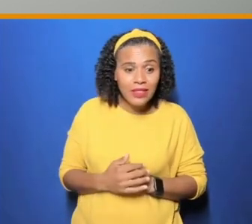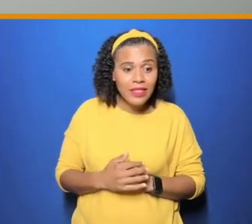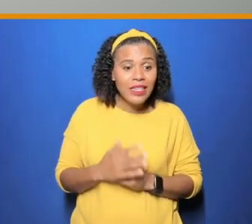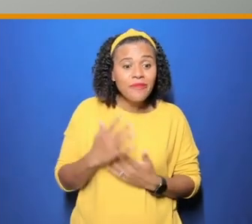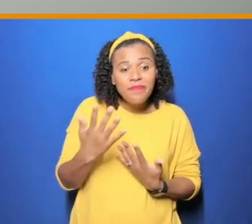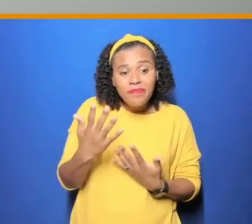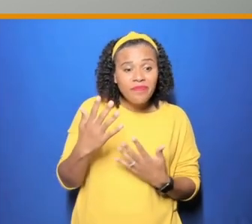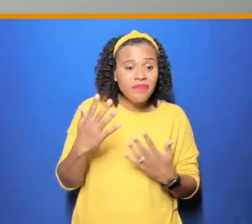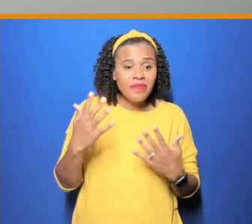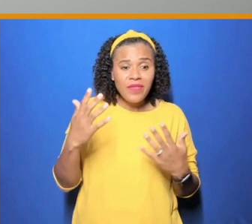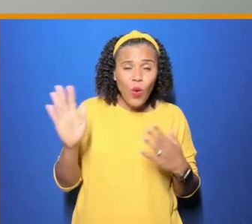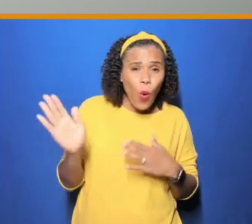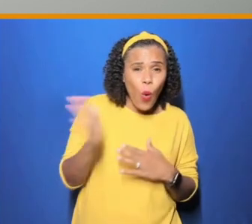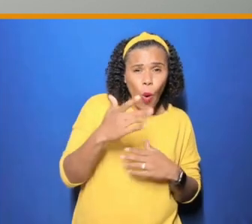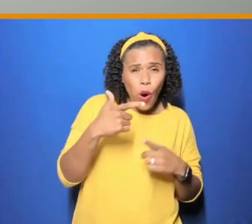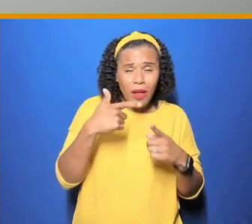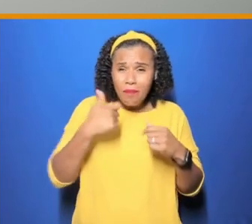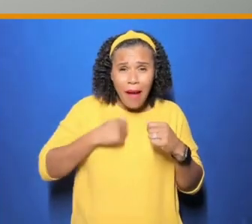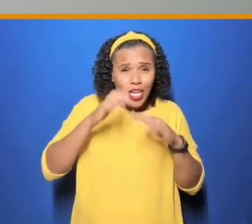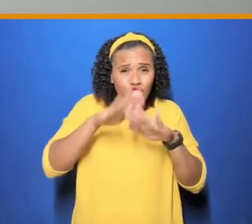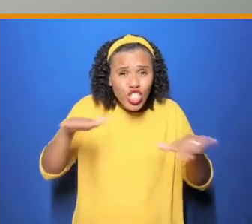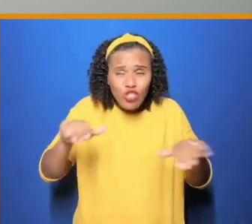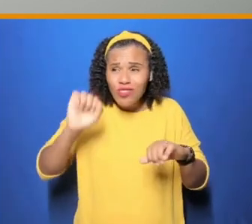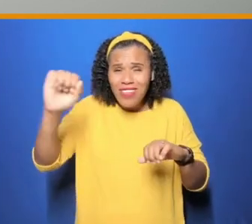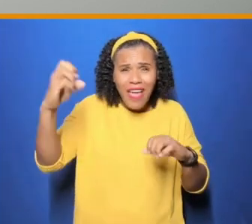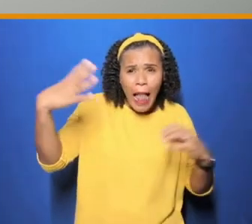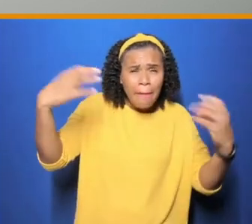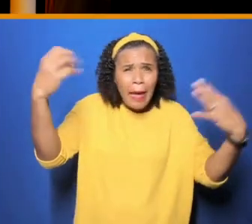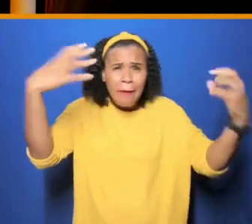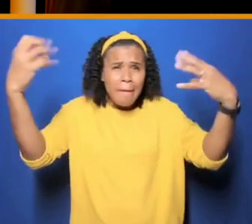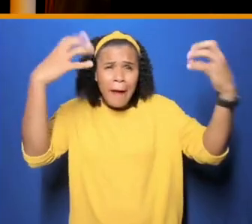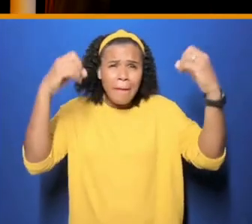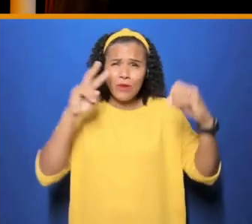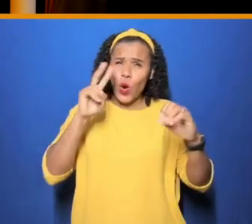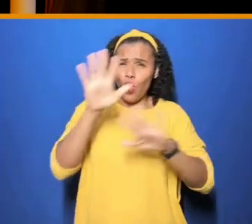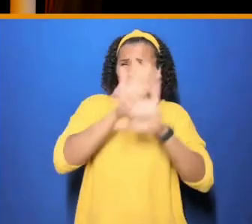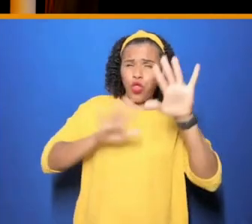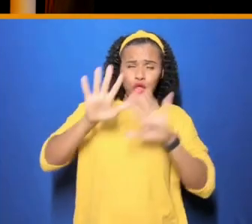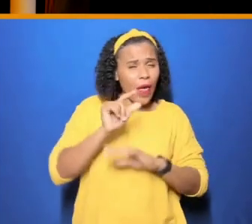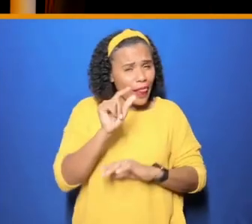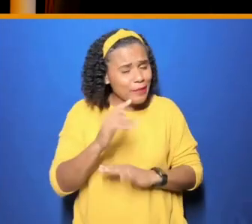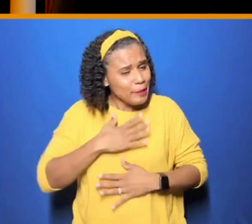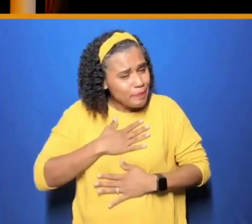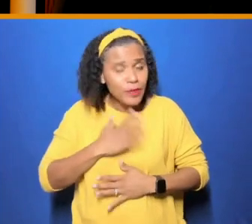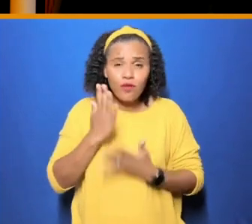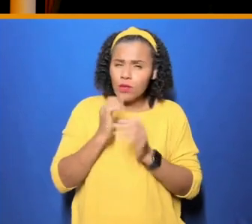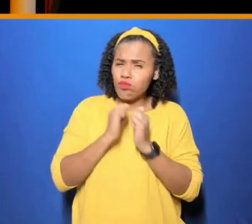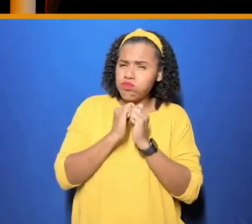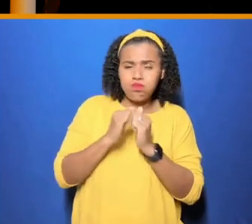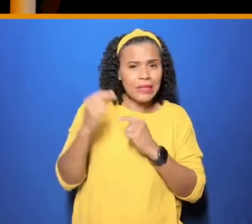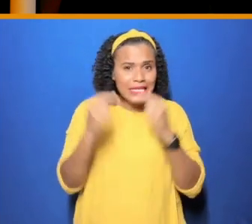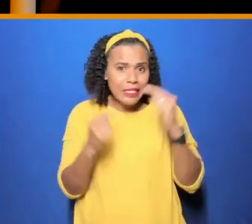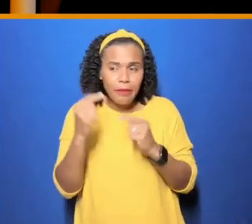I'm illuminated by one of my kids' study lamps, so you know I look sort of mysterious. Well, it's been a great debate, and I'm very grateful to everybody who's taken part in it so